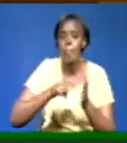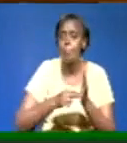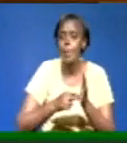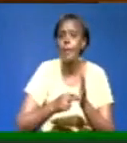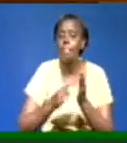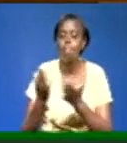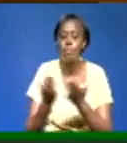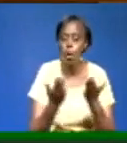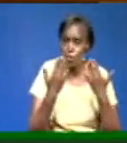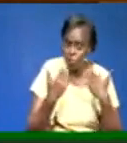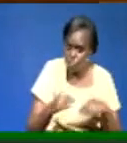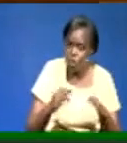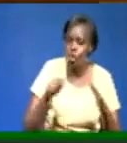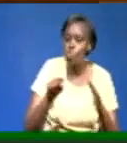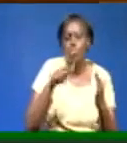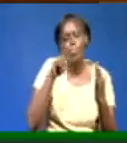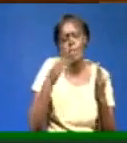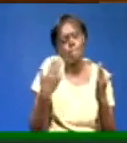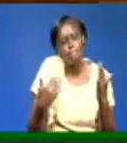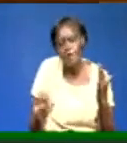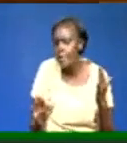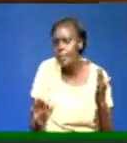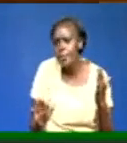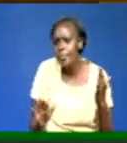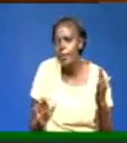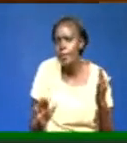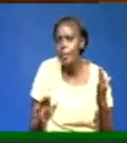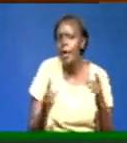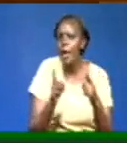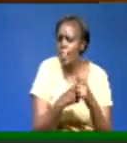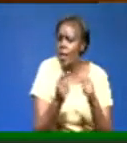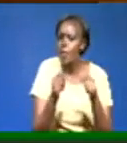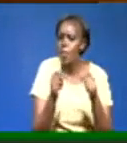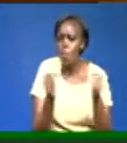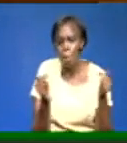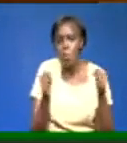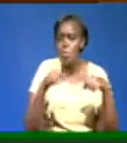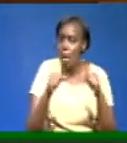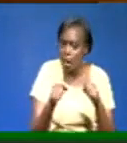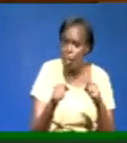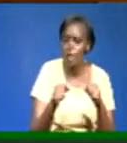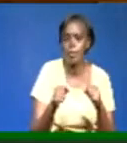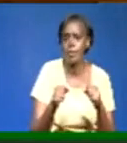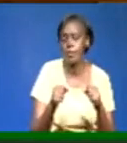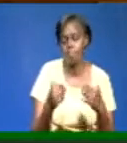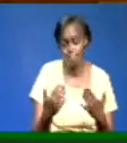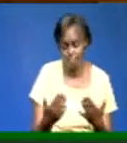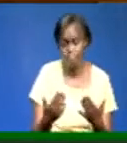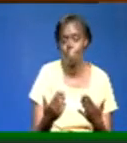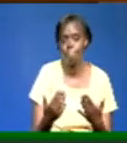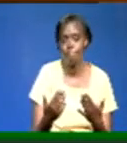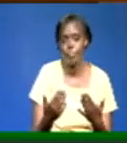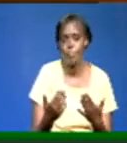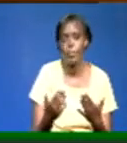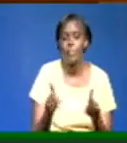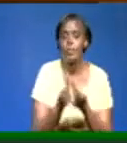tabled, you will read it, you have read it. You can have a contrary opinion without casting any aspersions to the committee members. And